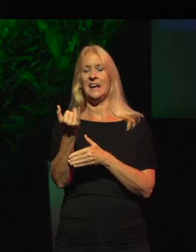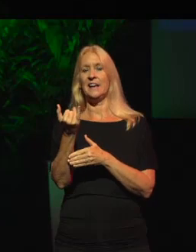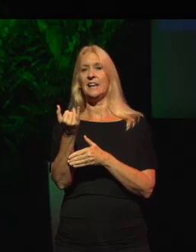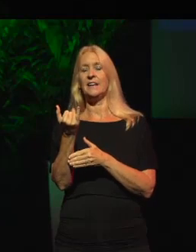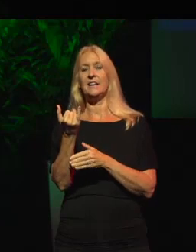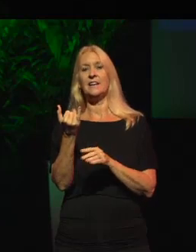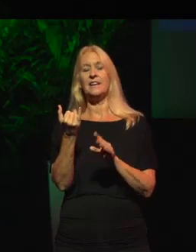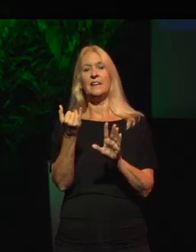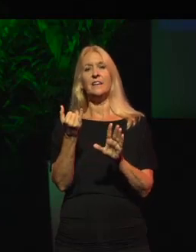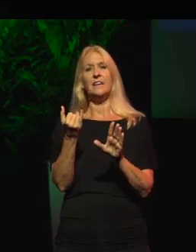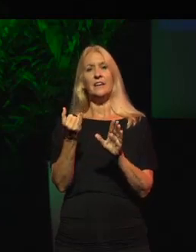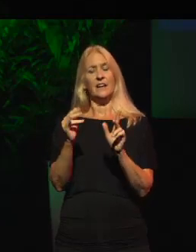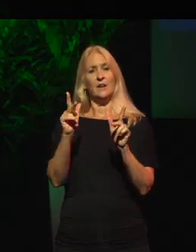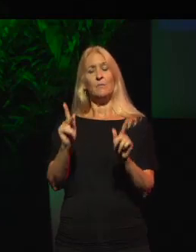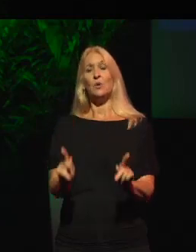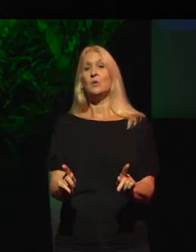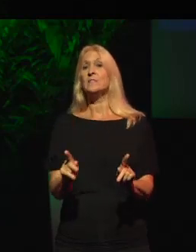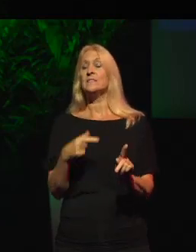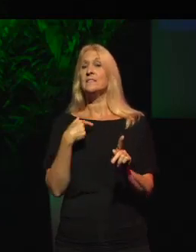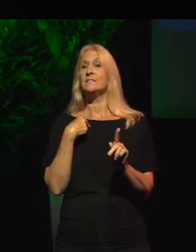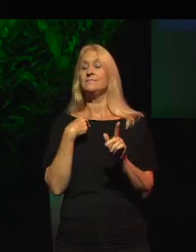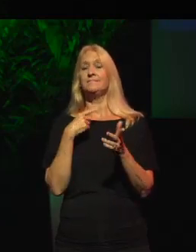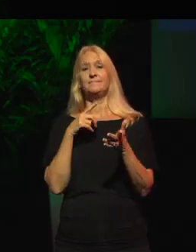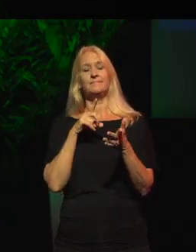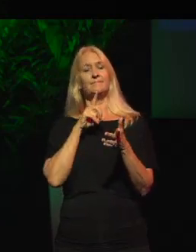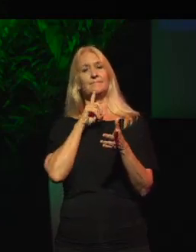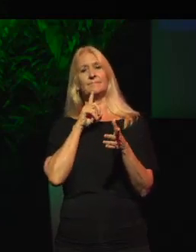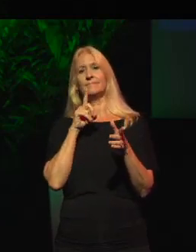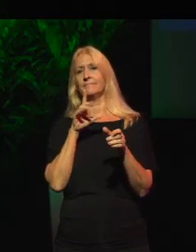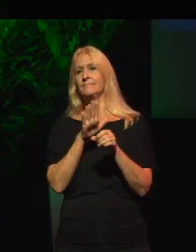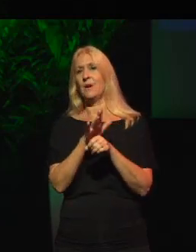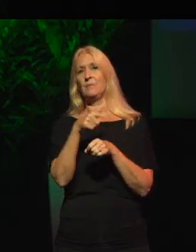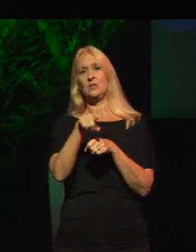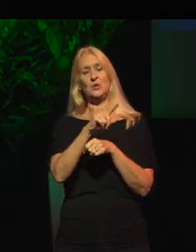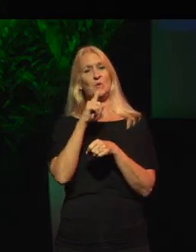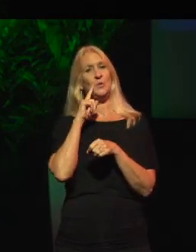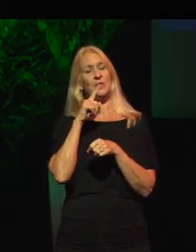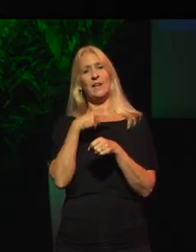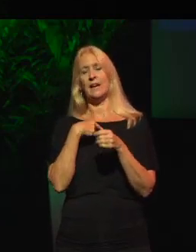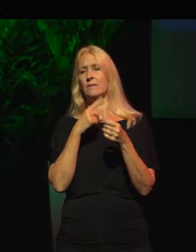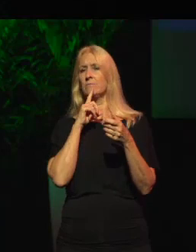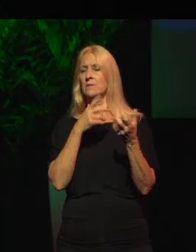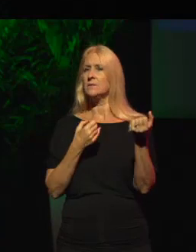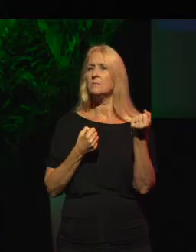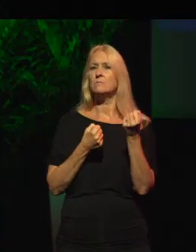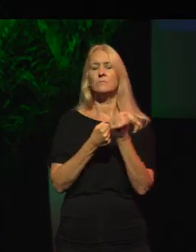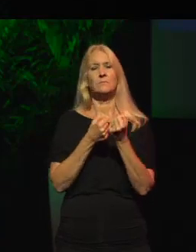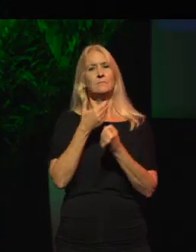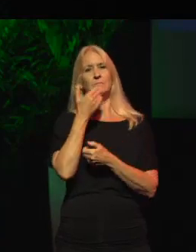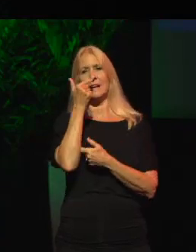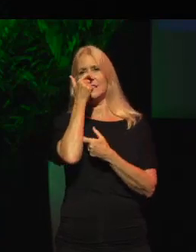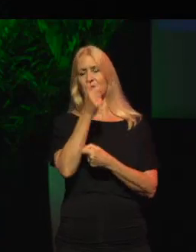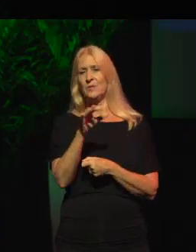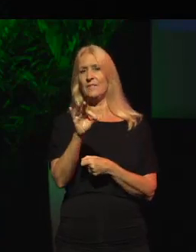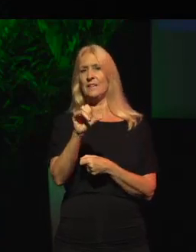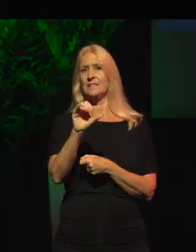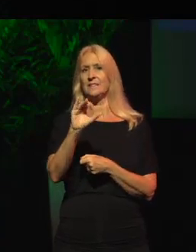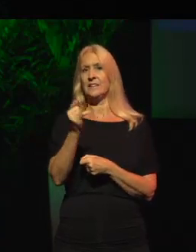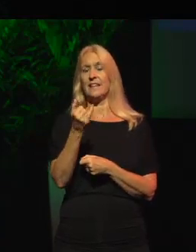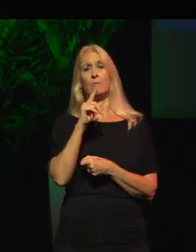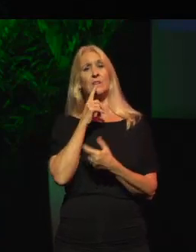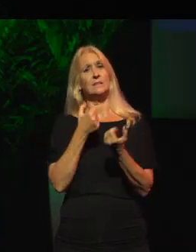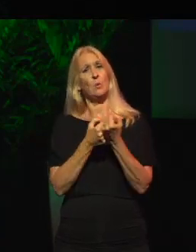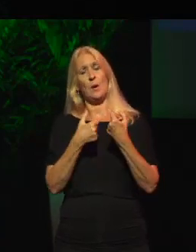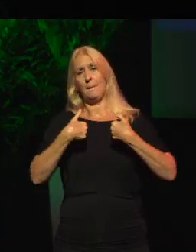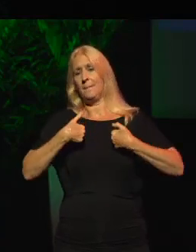person, I can assure you that they have the best interests of the college in mind. They have been a great support to me,